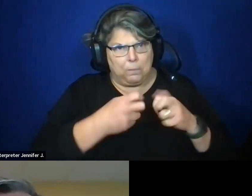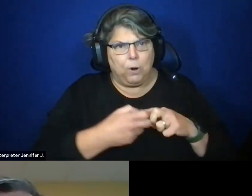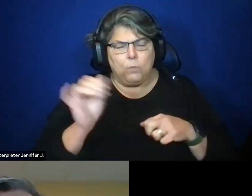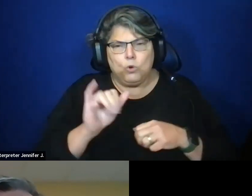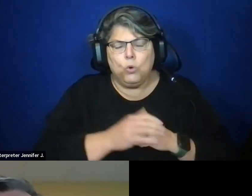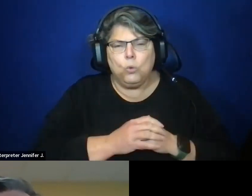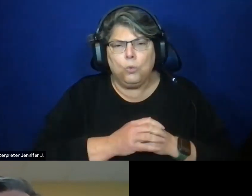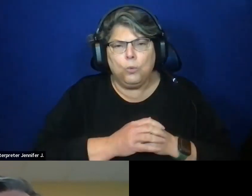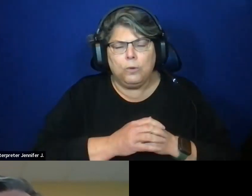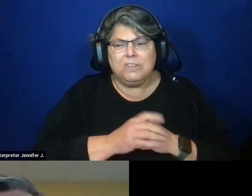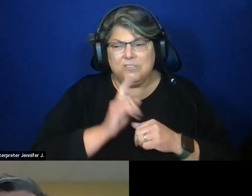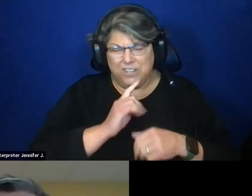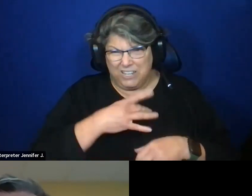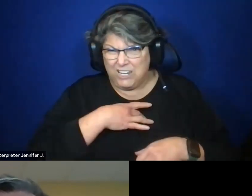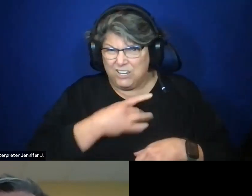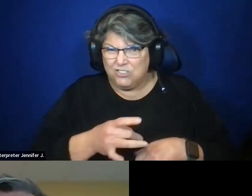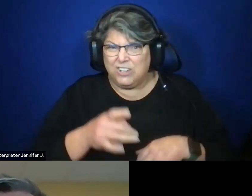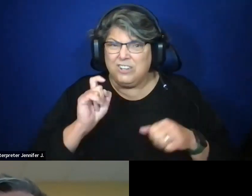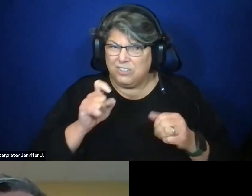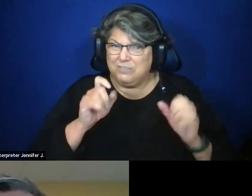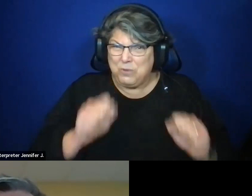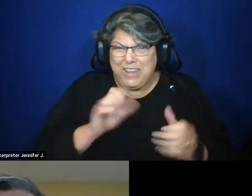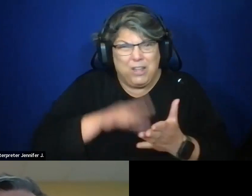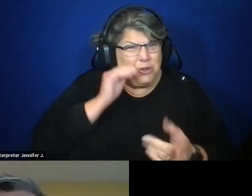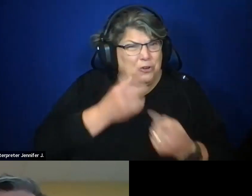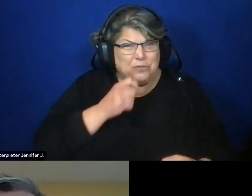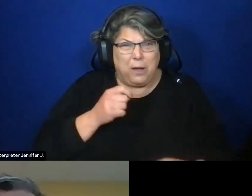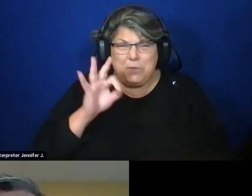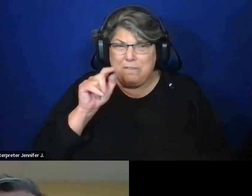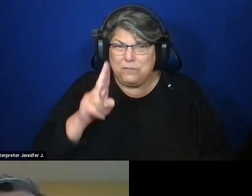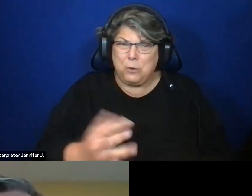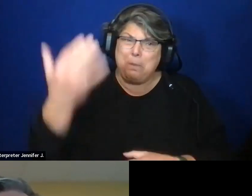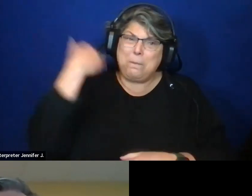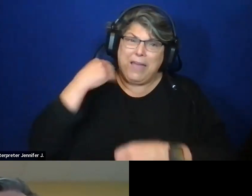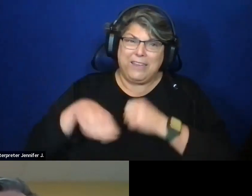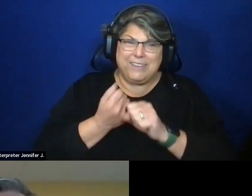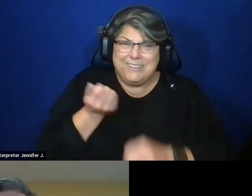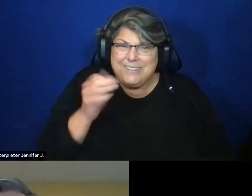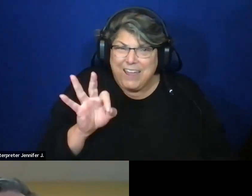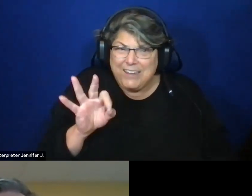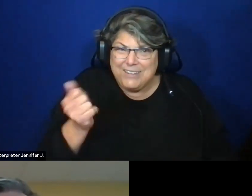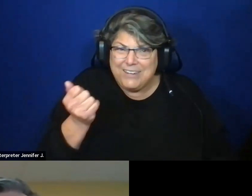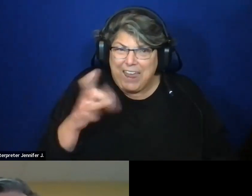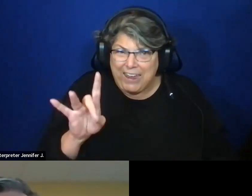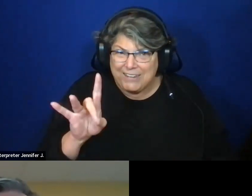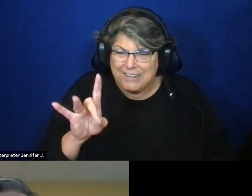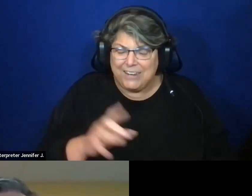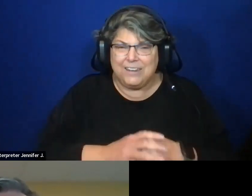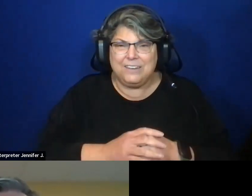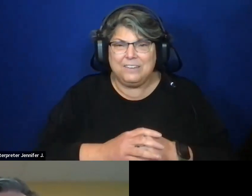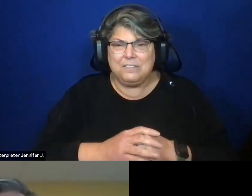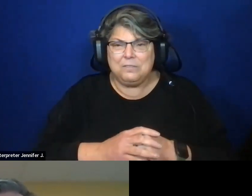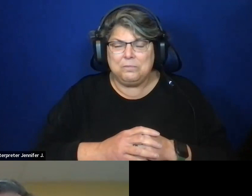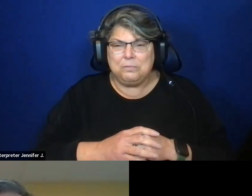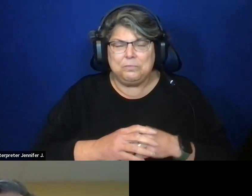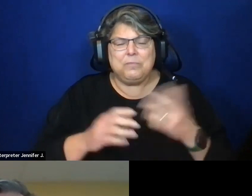fascinating, is there are lessons to be learned from the 1918 flu pandemic. In 1918, and actually, if Ted has it, I actually sent